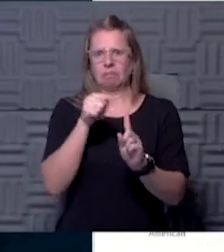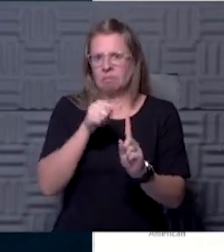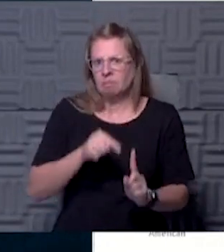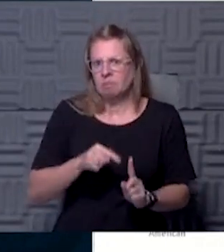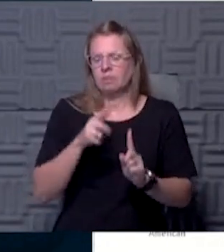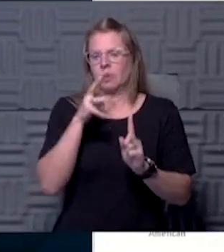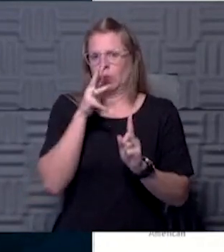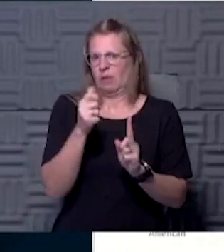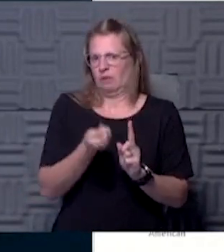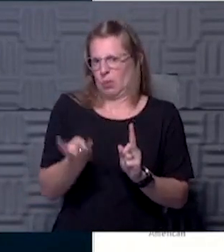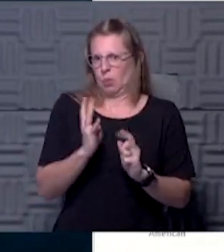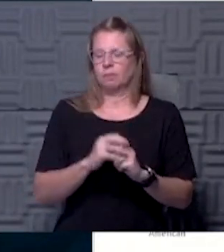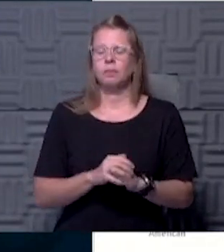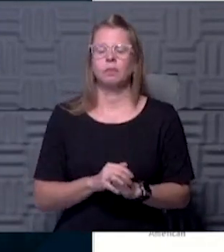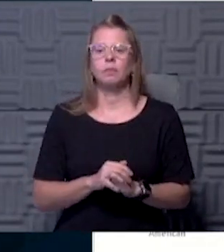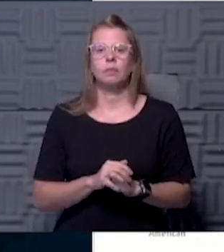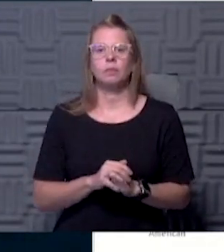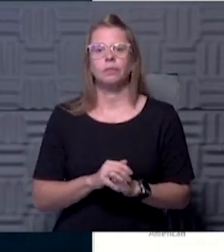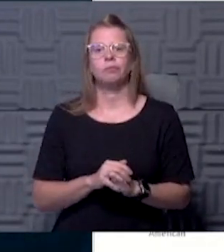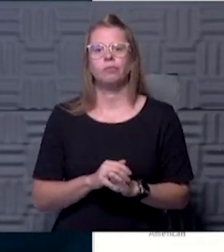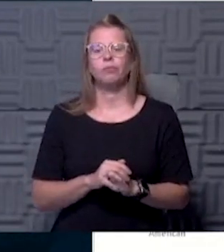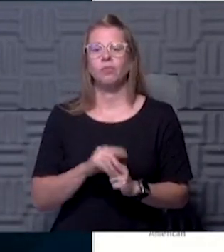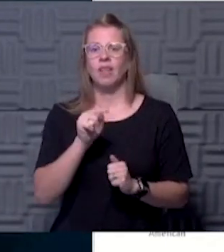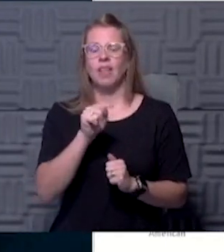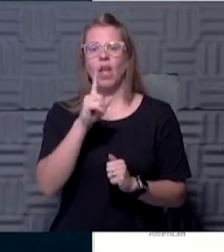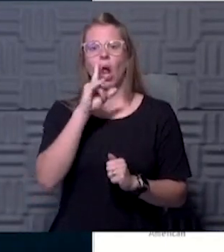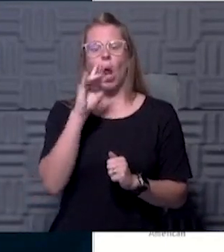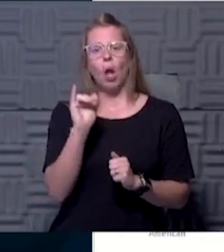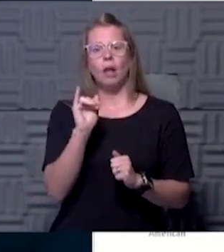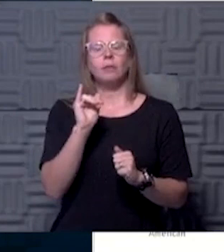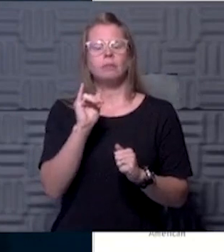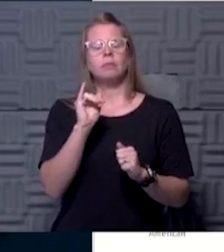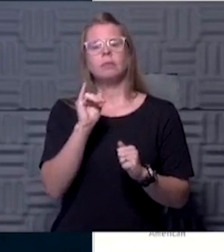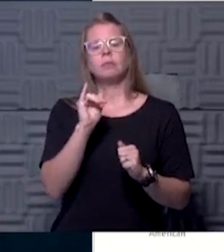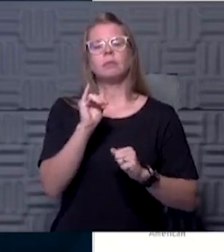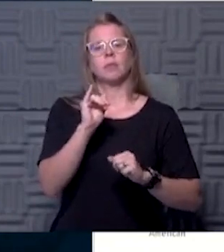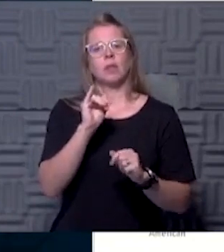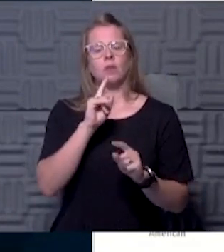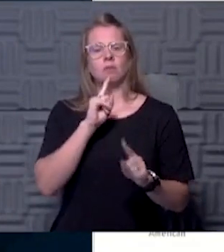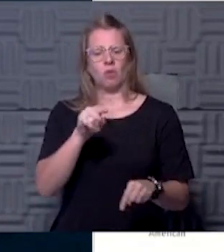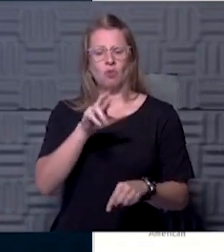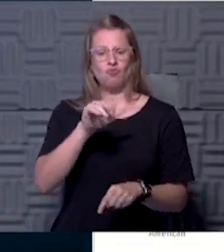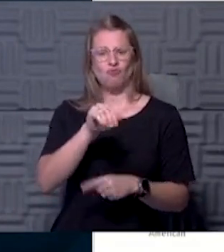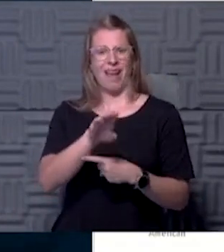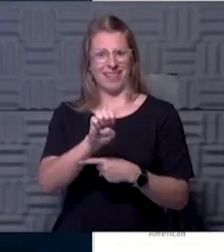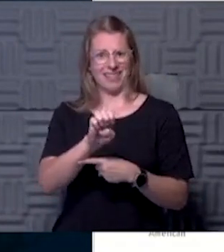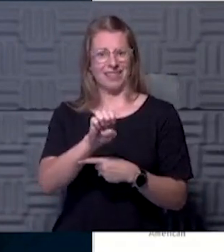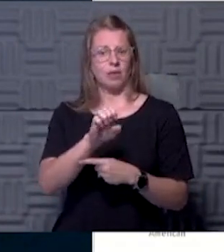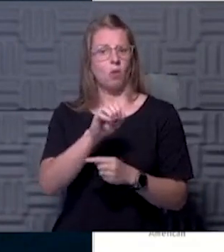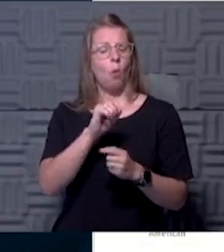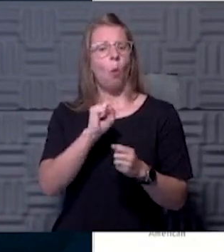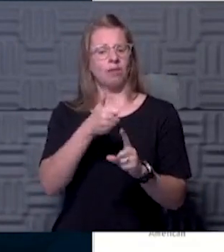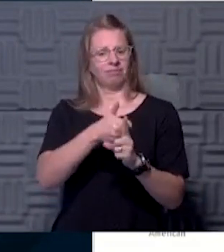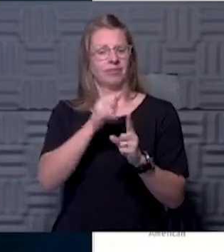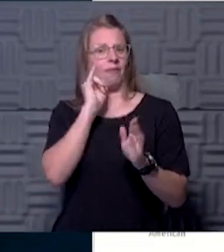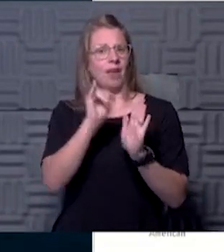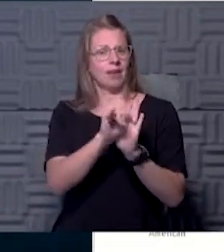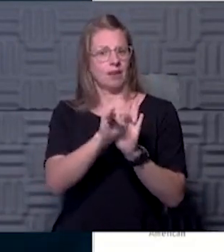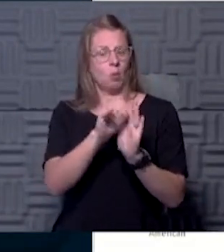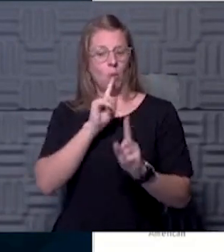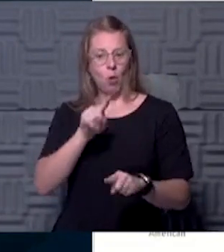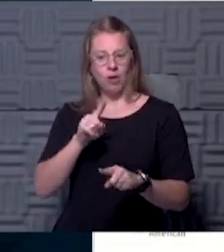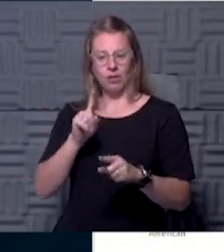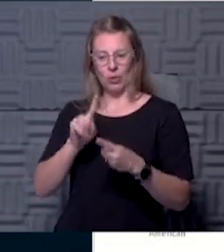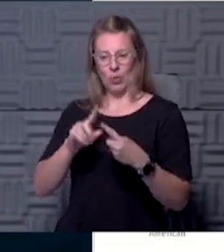points. So this is looking at the self-reported race or ethnicity of the patients who have presented to